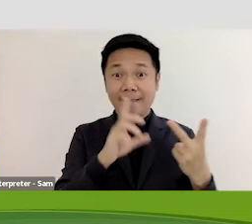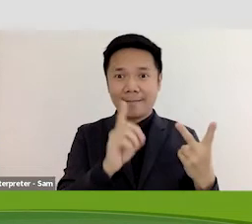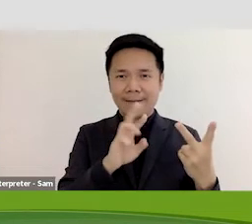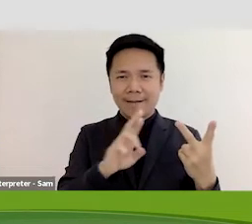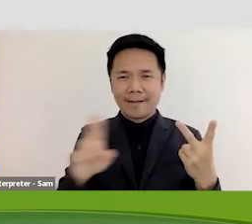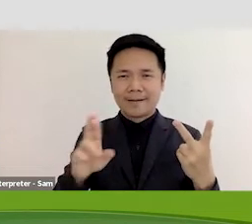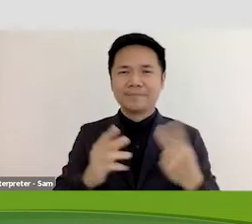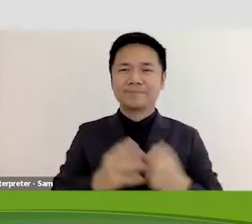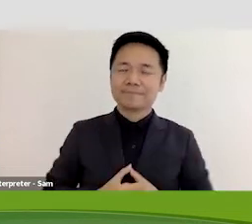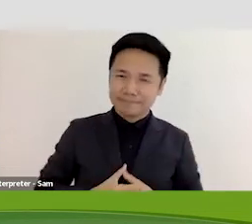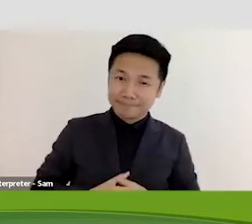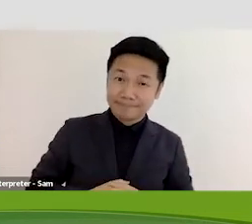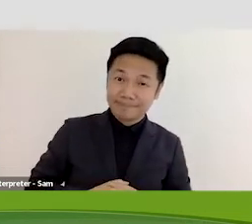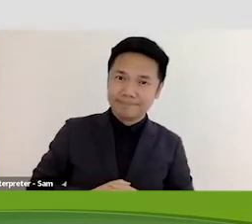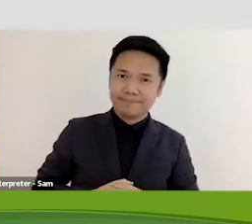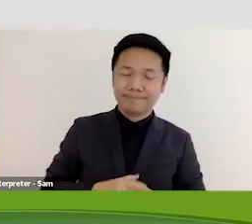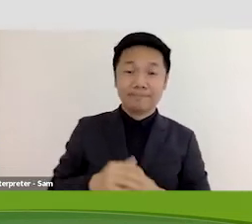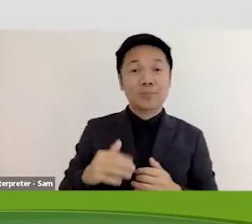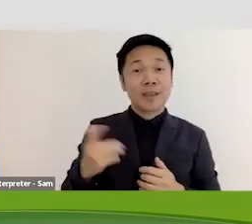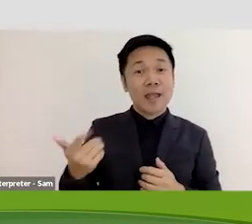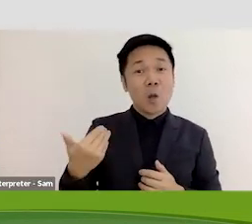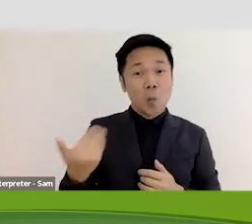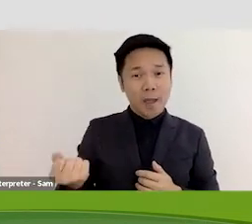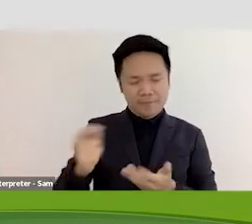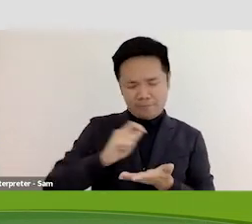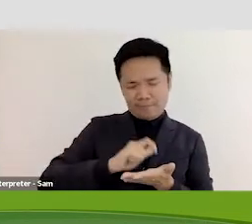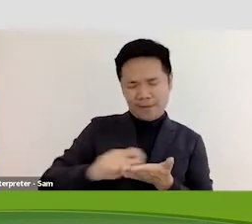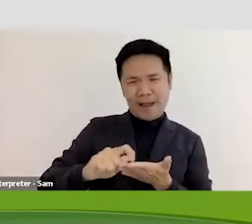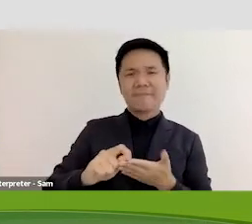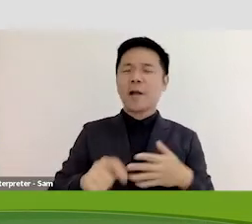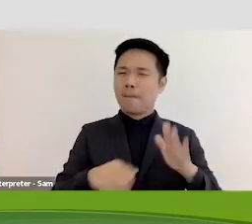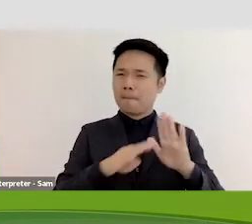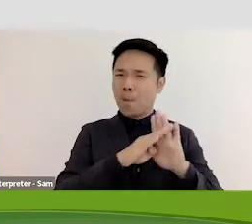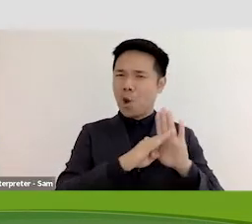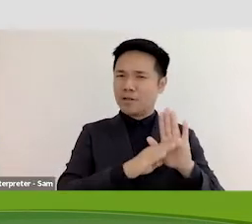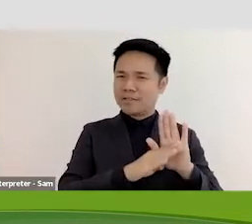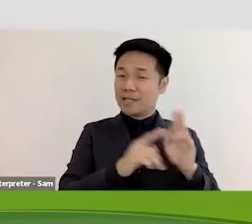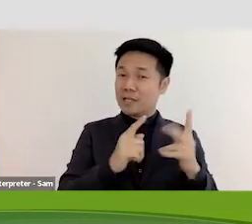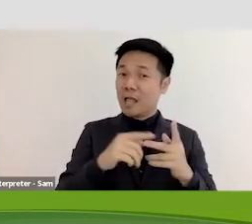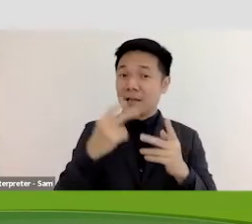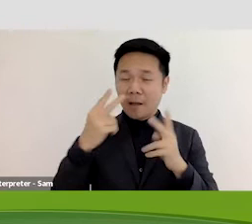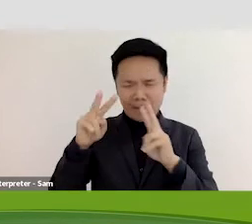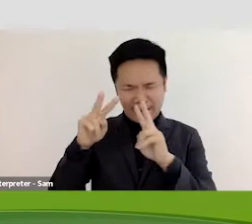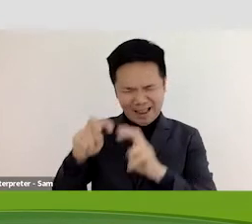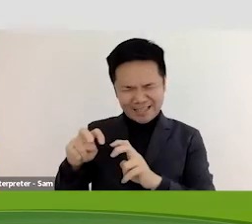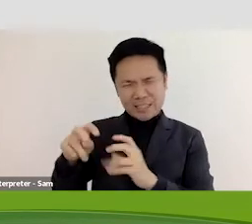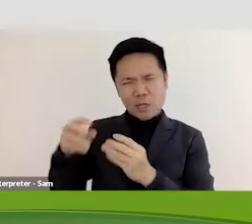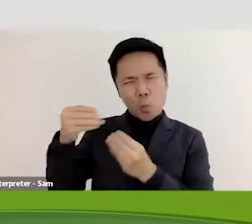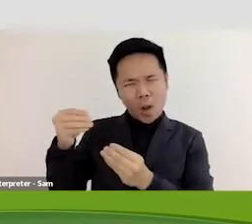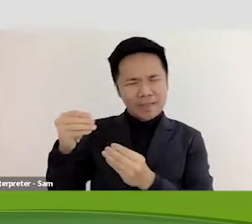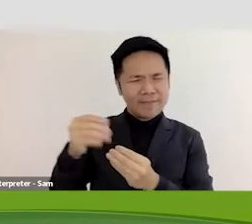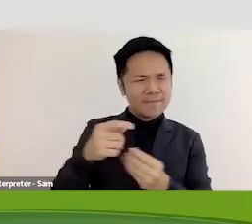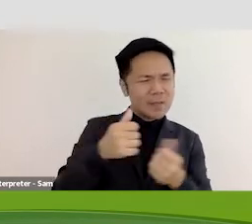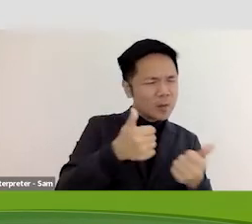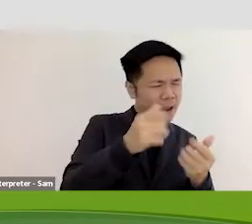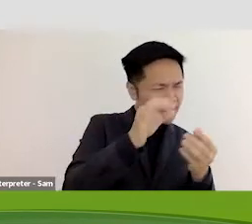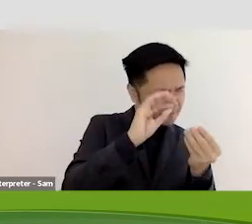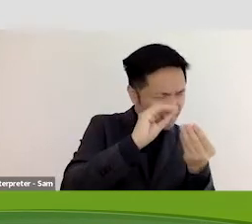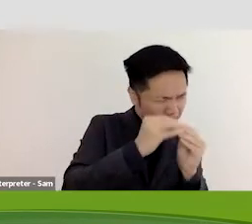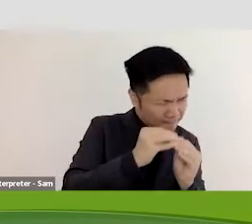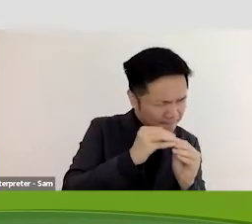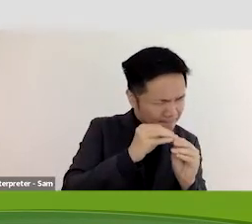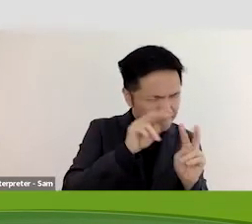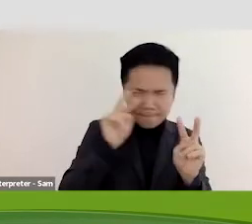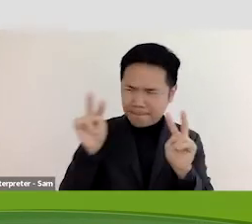Develop comparable national baselines based on qualitative and quantitative analyses of the involvement of women,